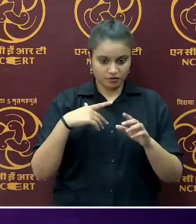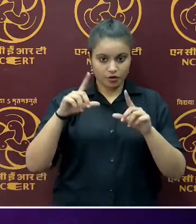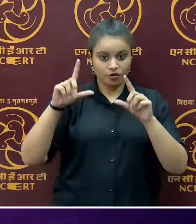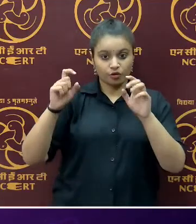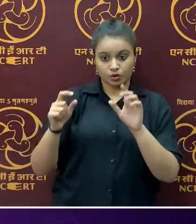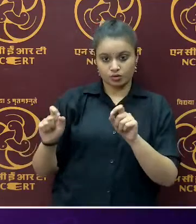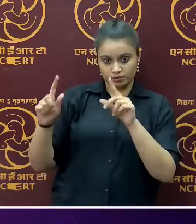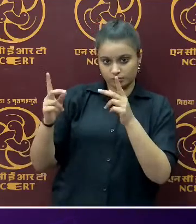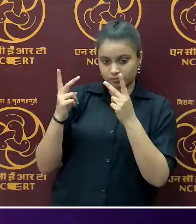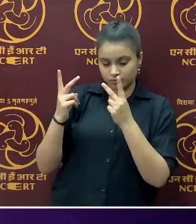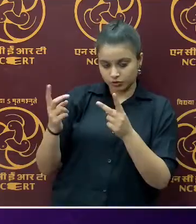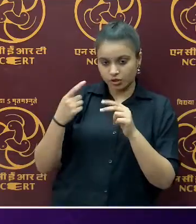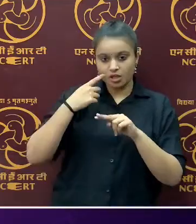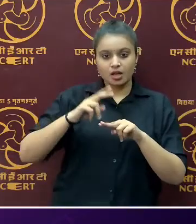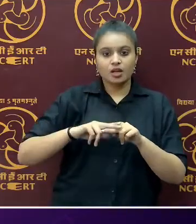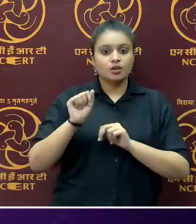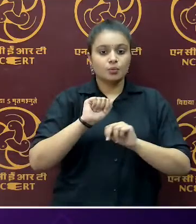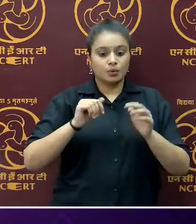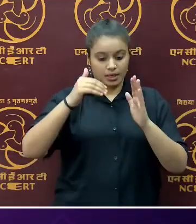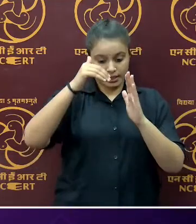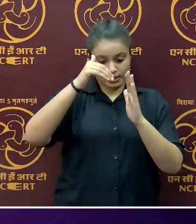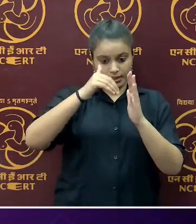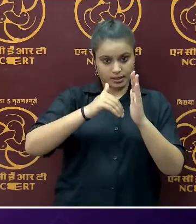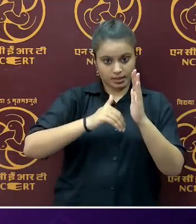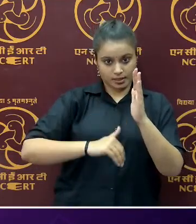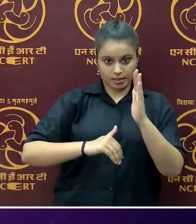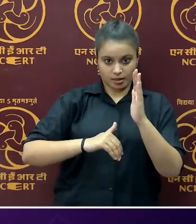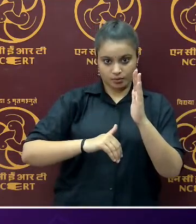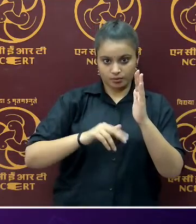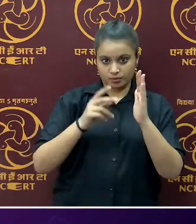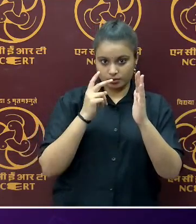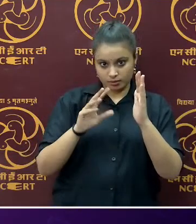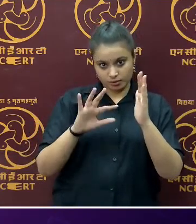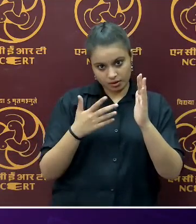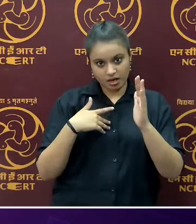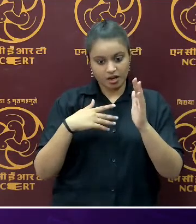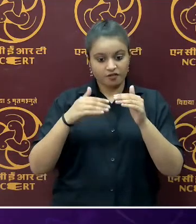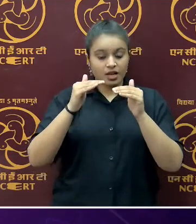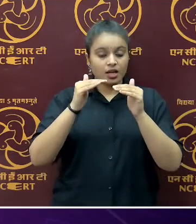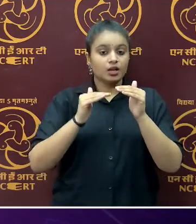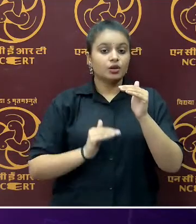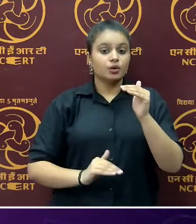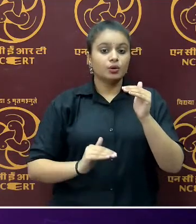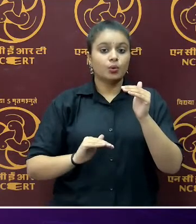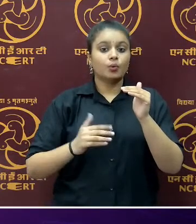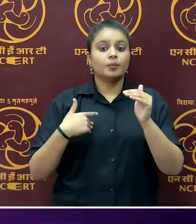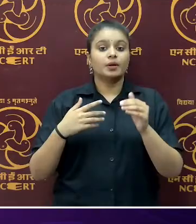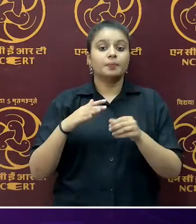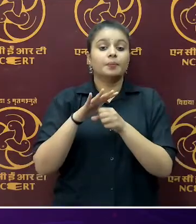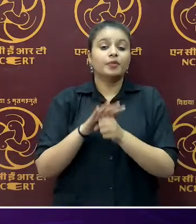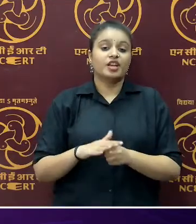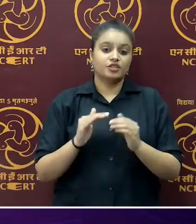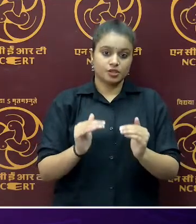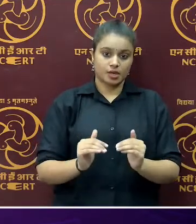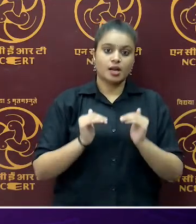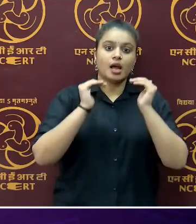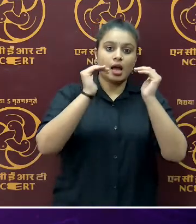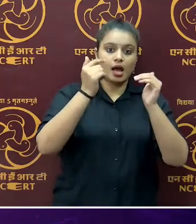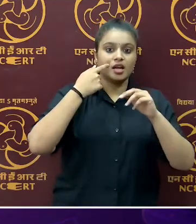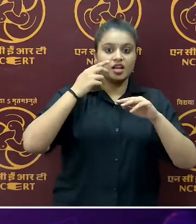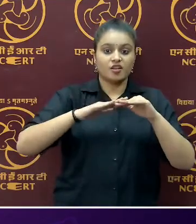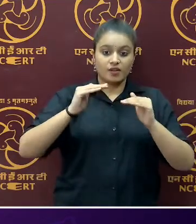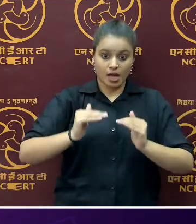if we see that as we are going down, right, lower altitudes it has high pressure. Okay. And the